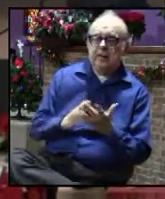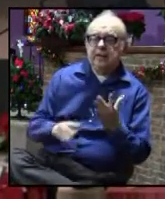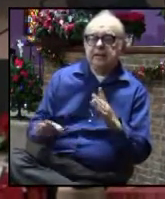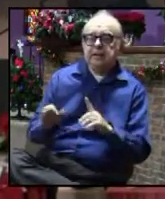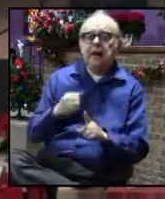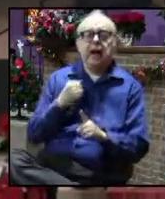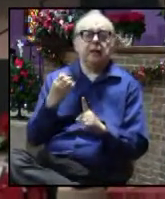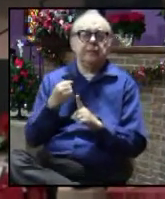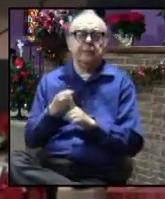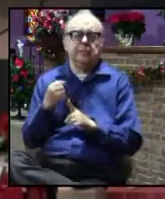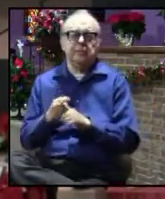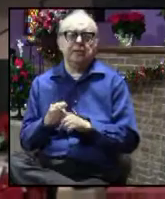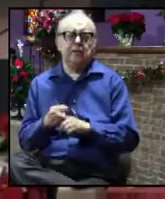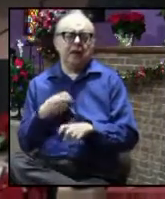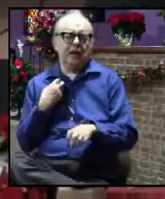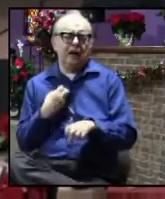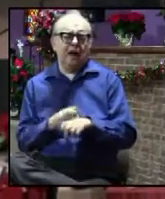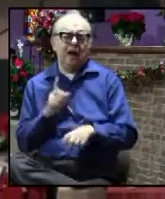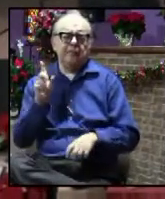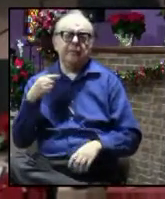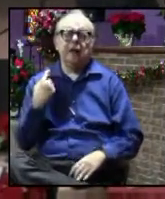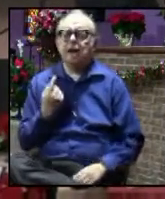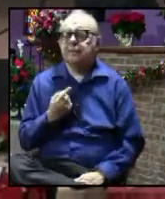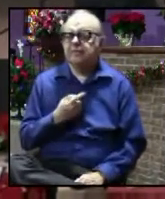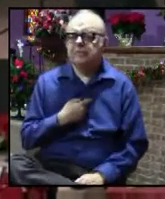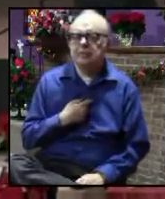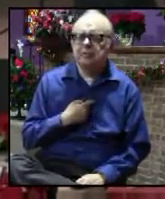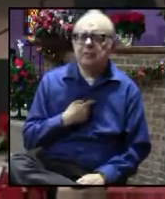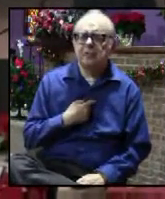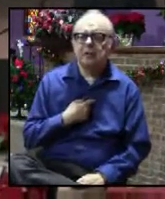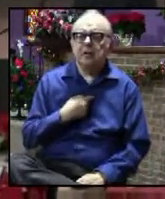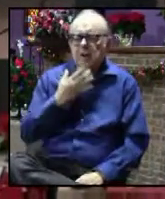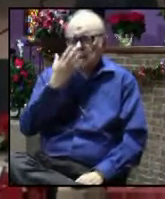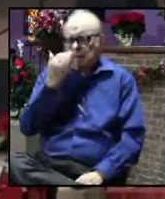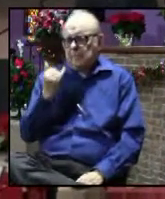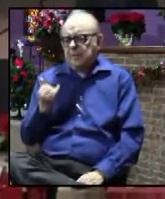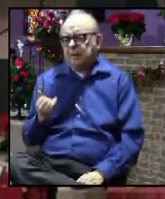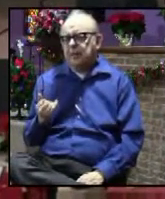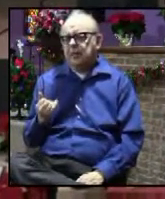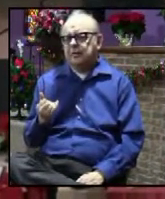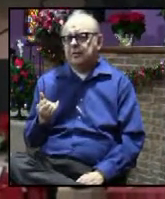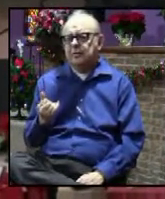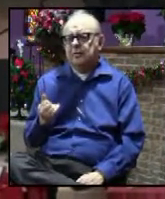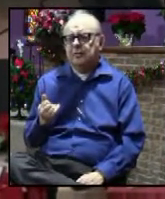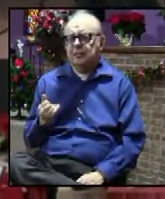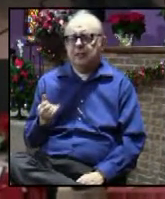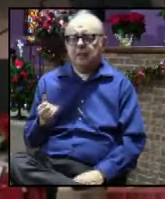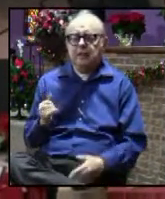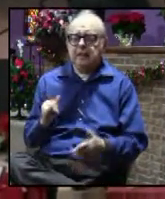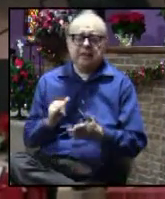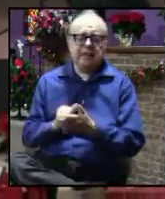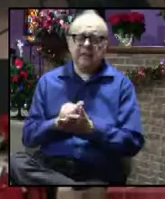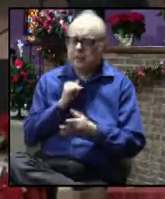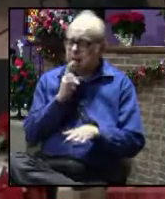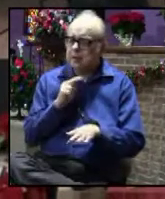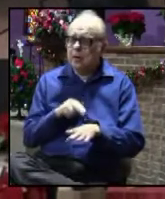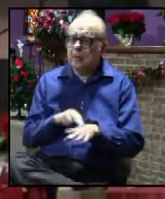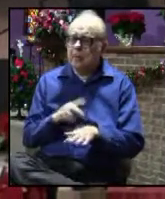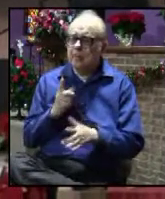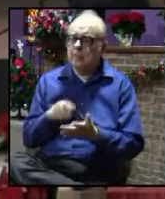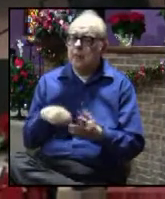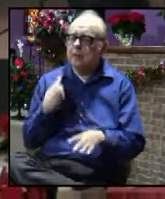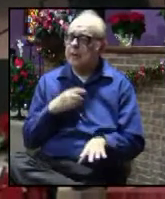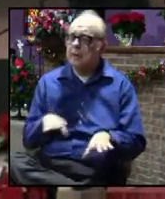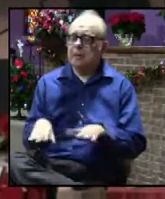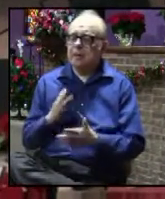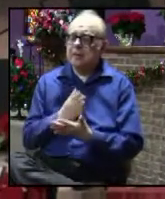rhythm, it's difficult for us because that's not generally what we do.